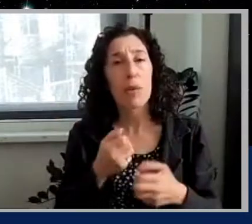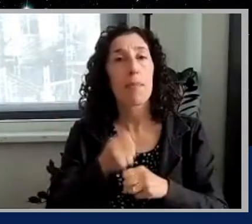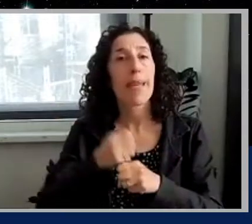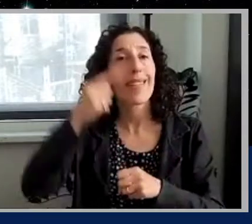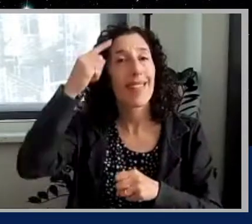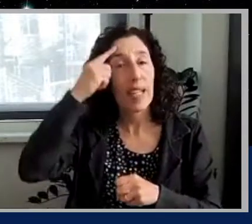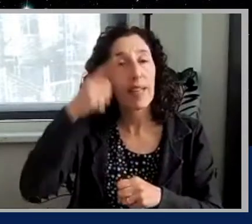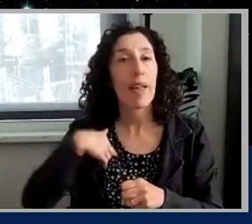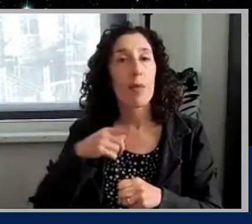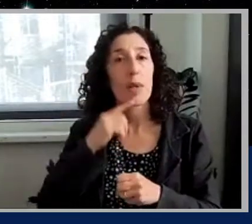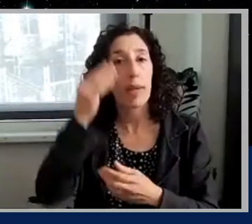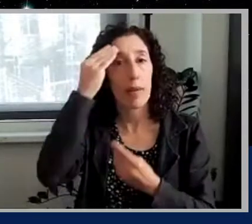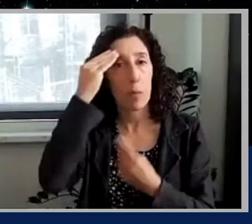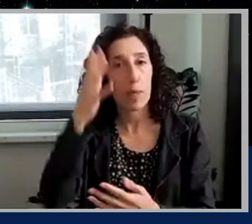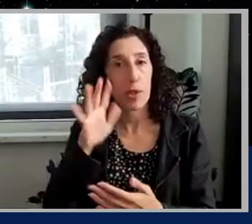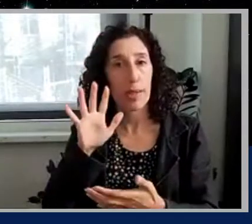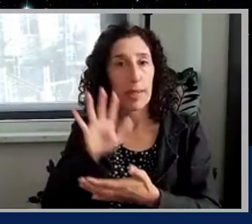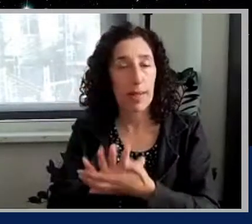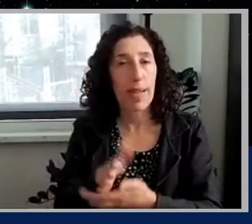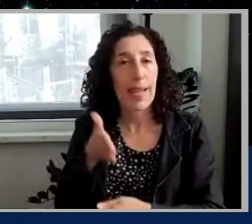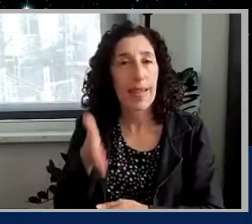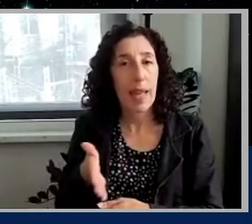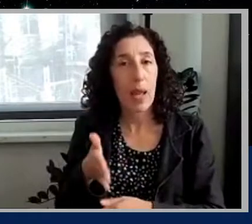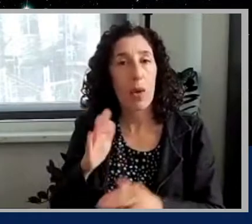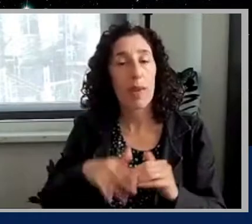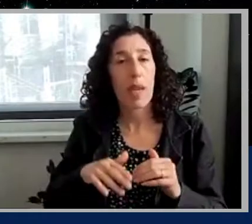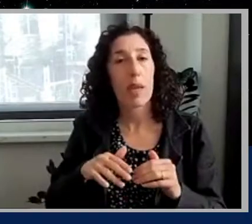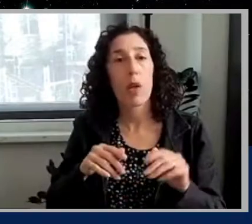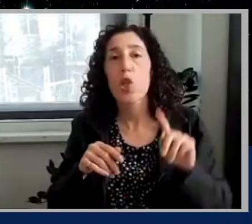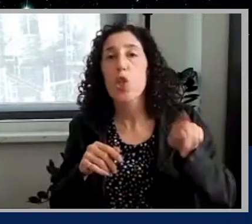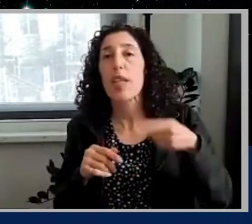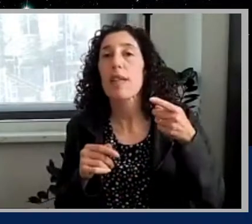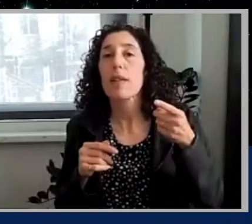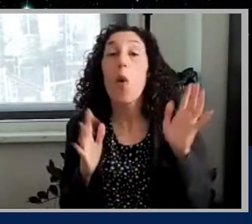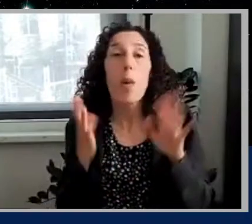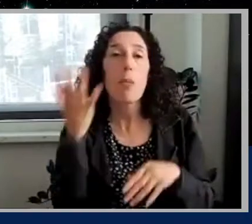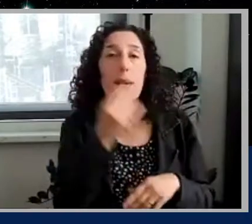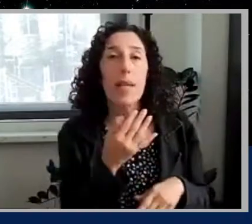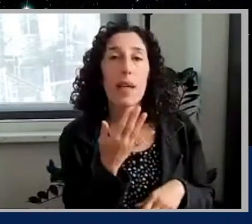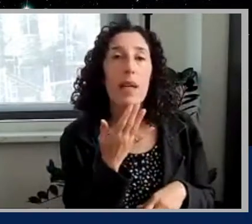mapping of something to another. So that was just a thought to throw out.